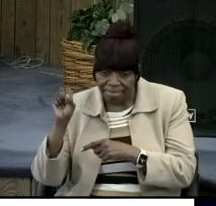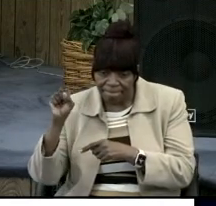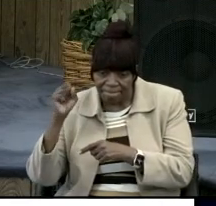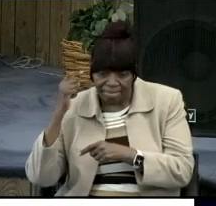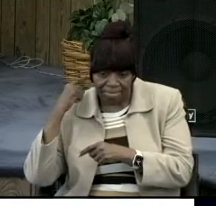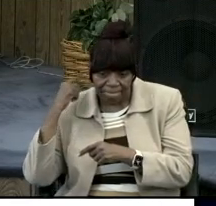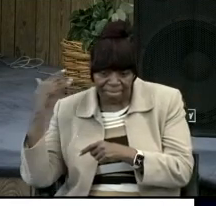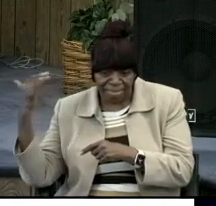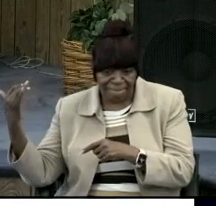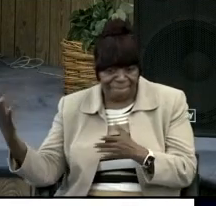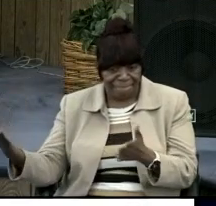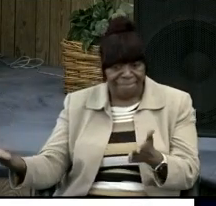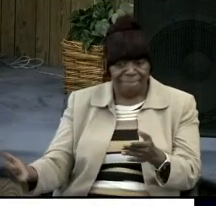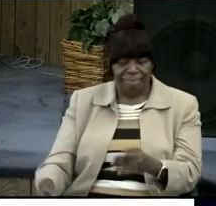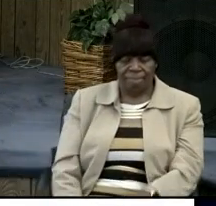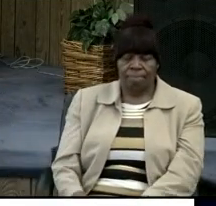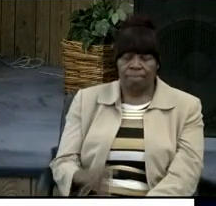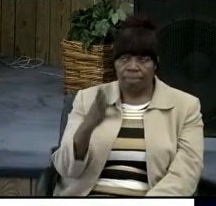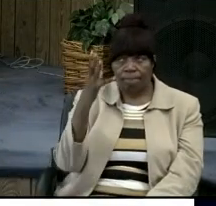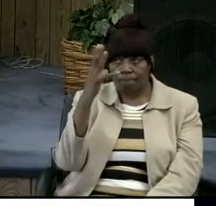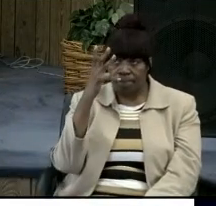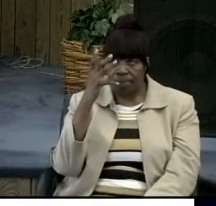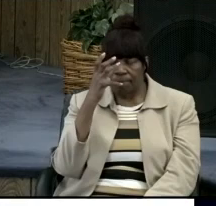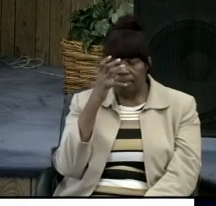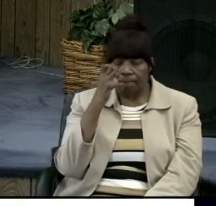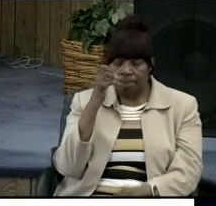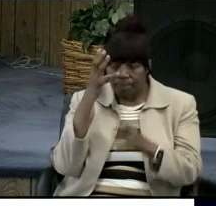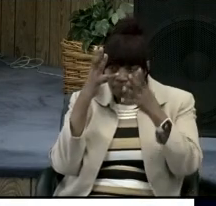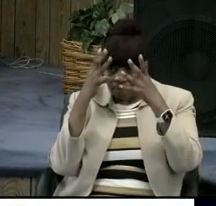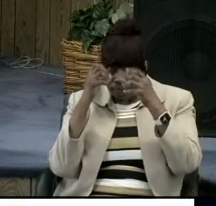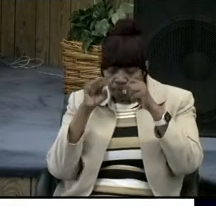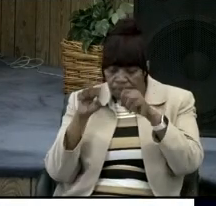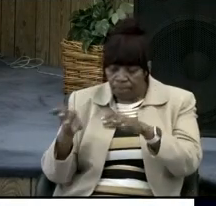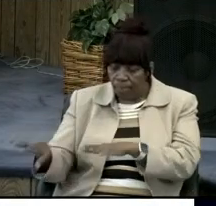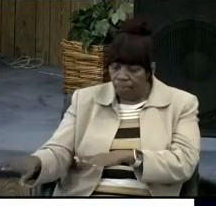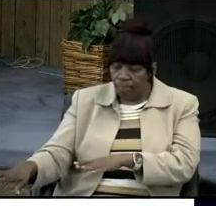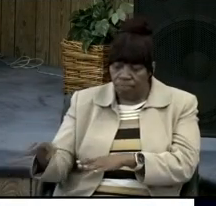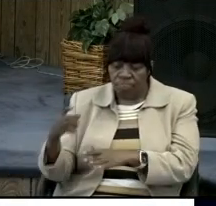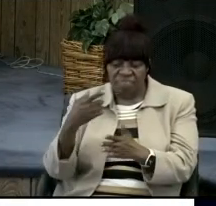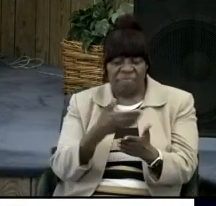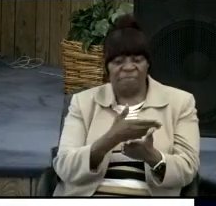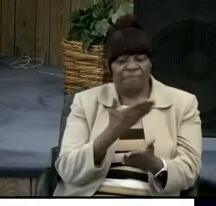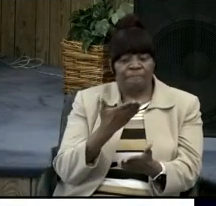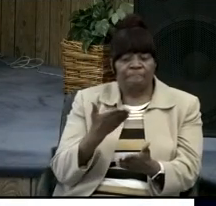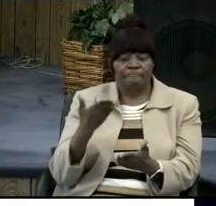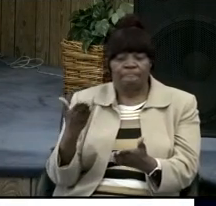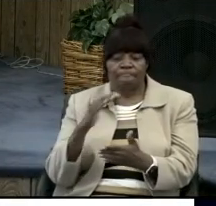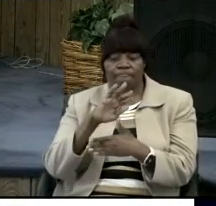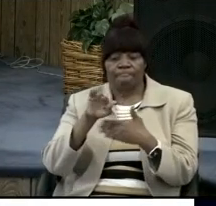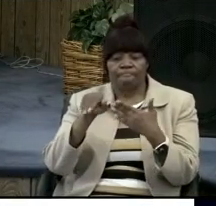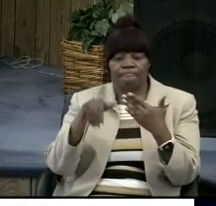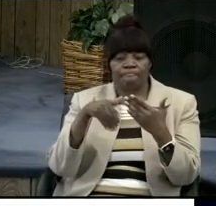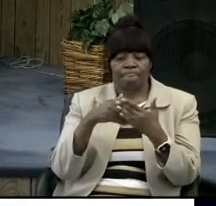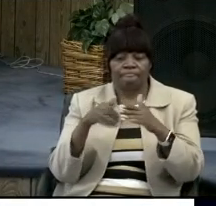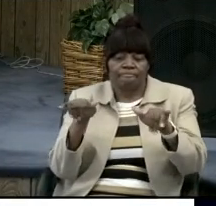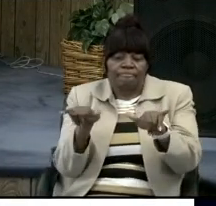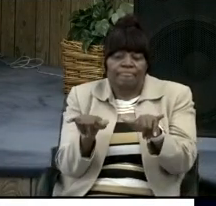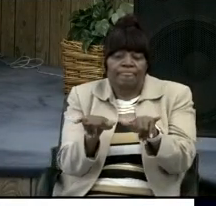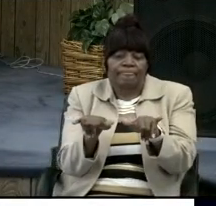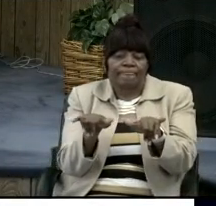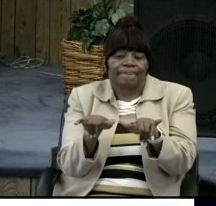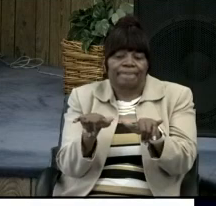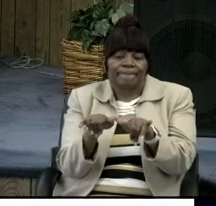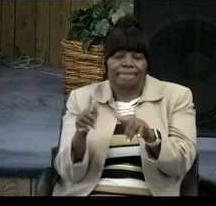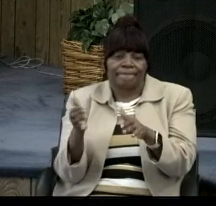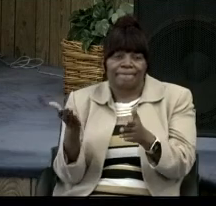well, I don't know what happened. I just blacked out or whatever may go down. These things are all measured together.